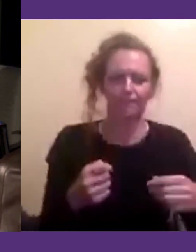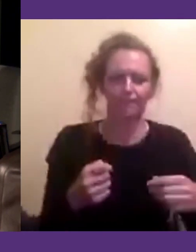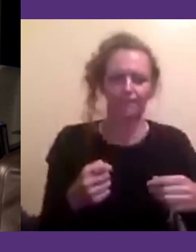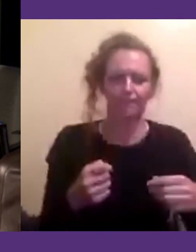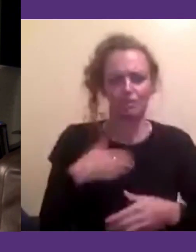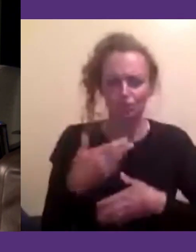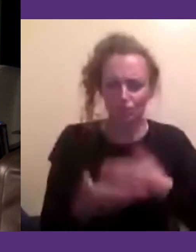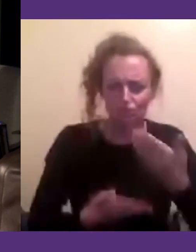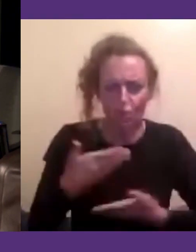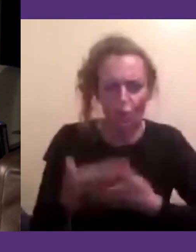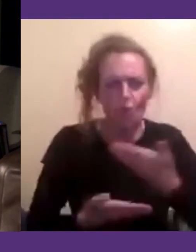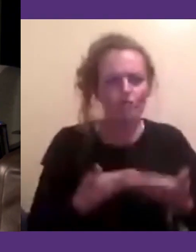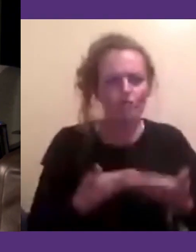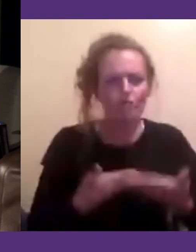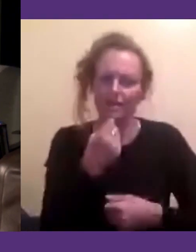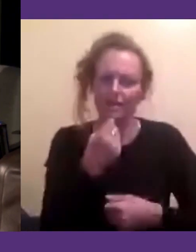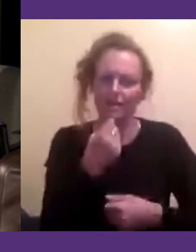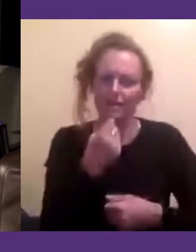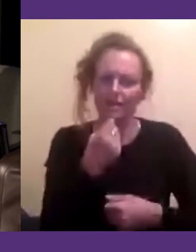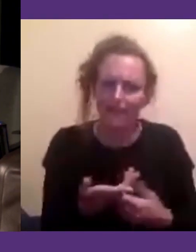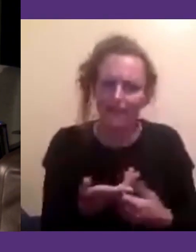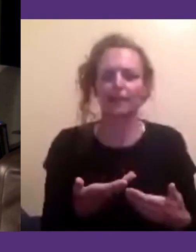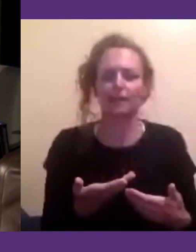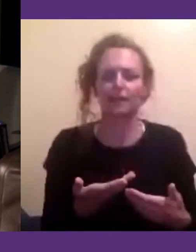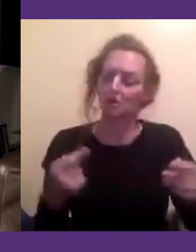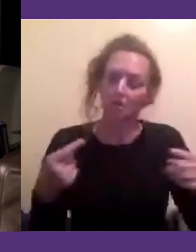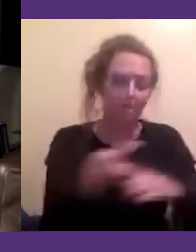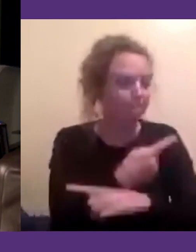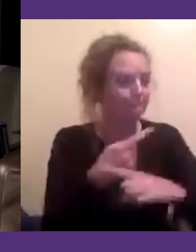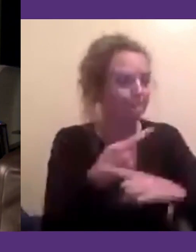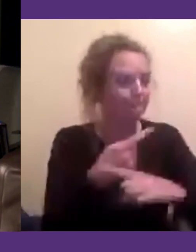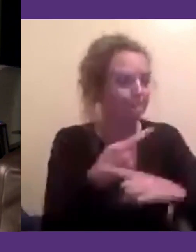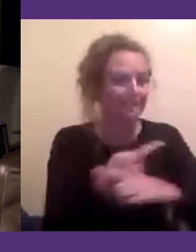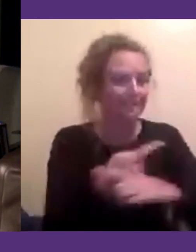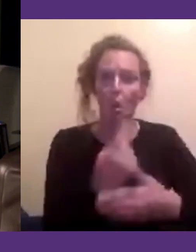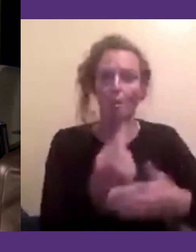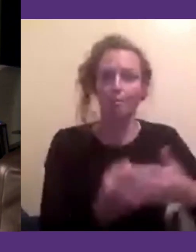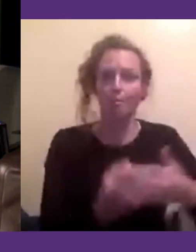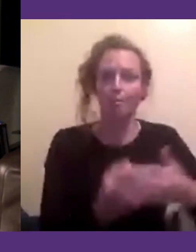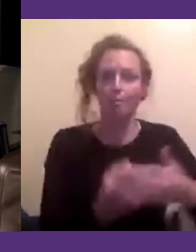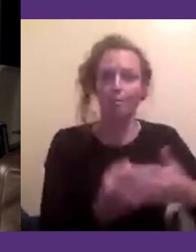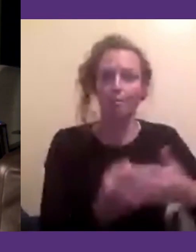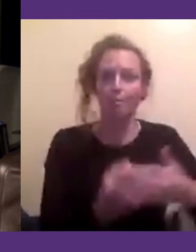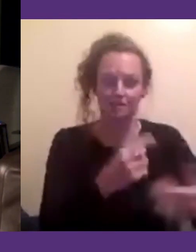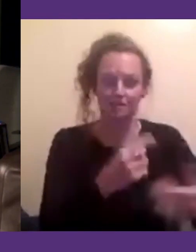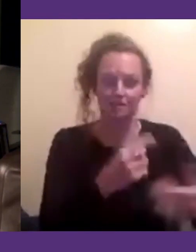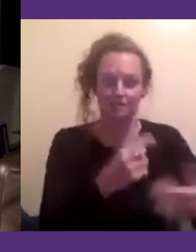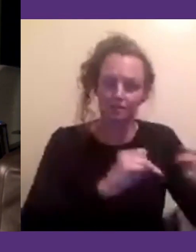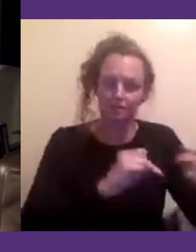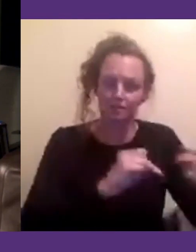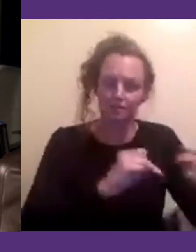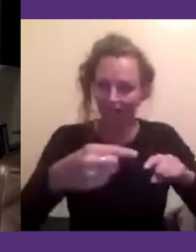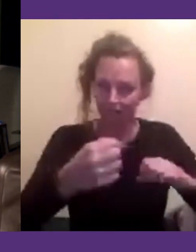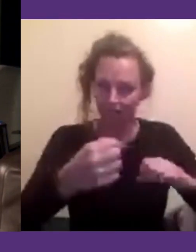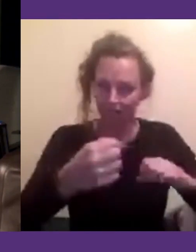opportunities to challenge outdated perceptions. We miss really interesting stories. I'm